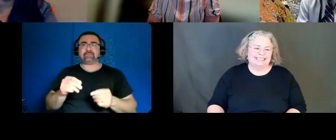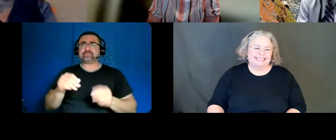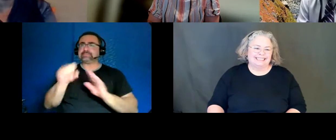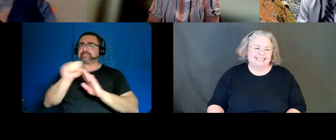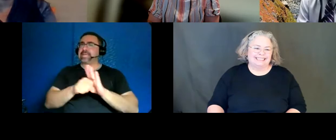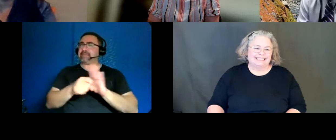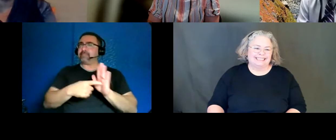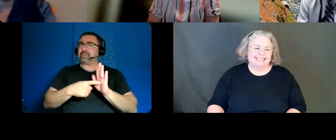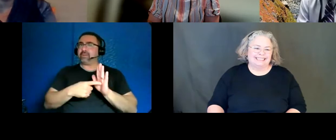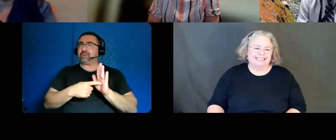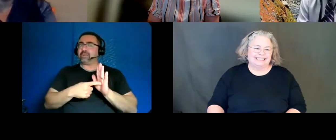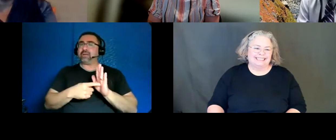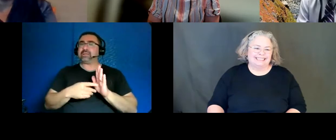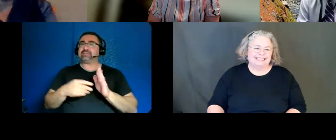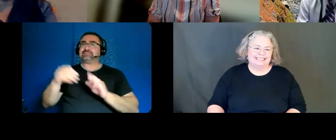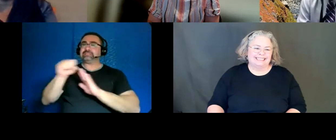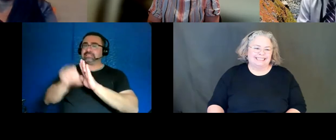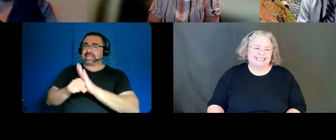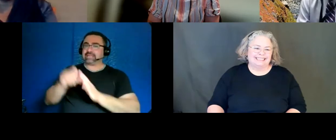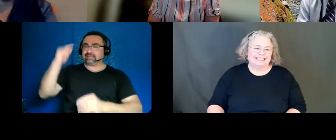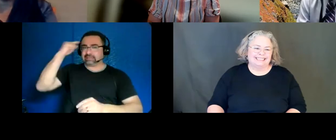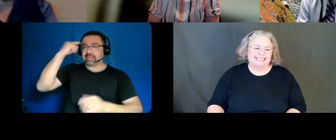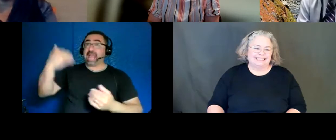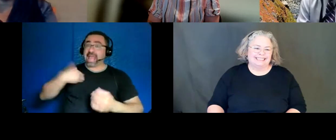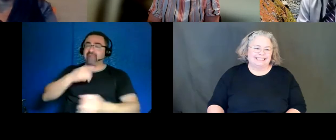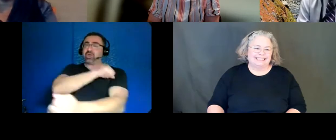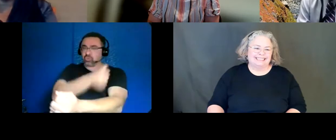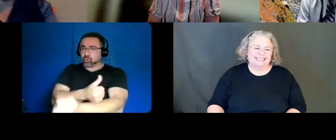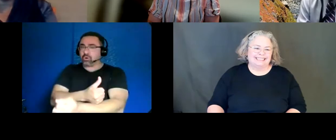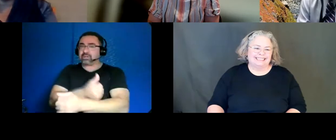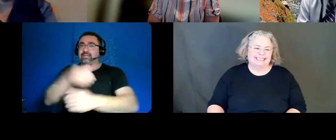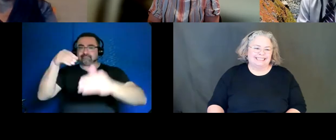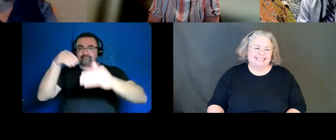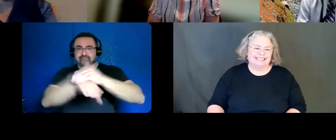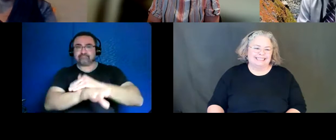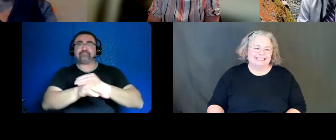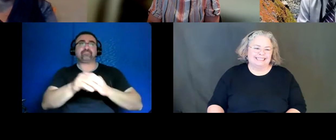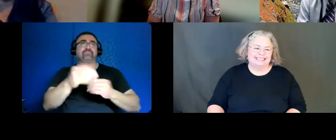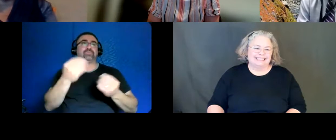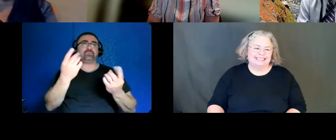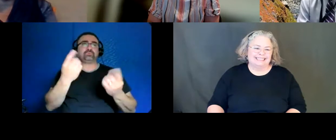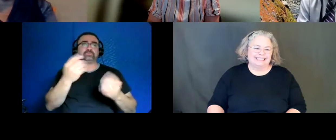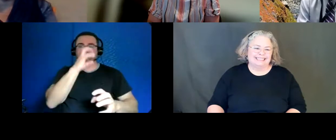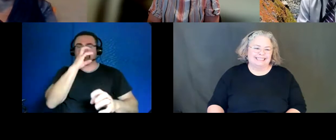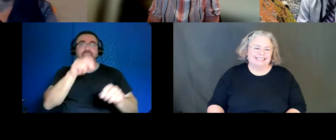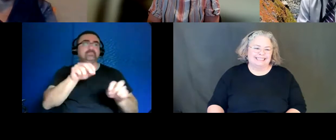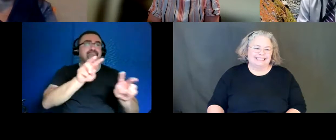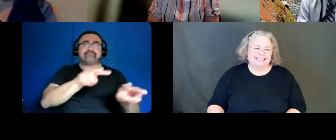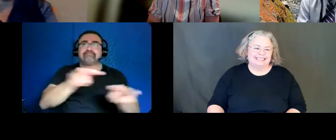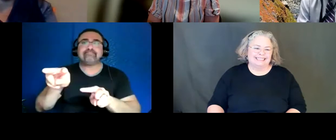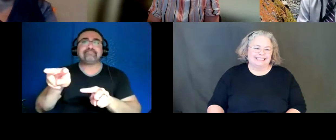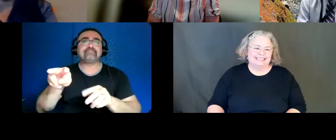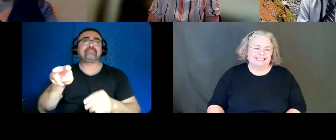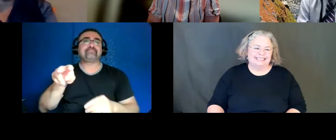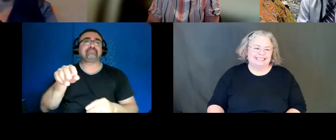the state also does have the authority to come in and do enforcement. If